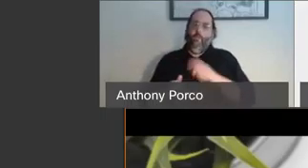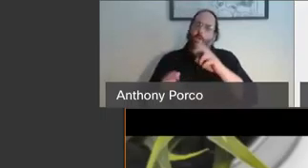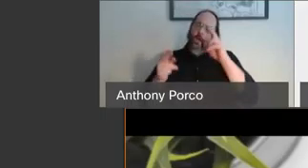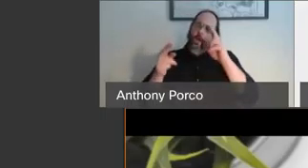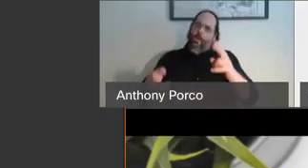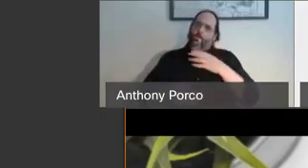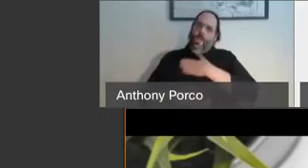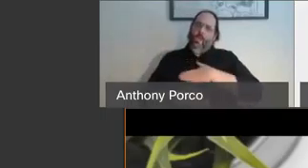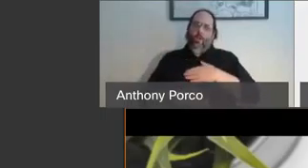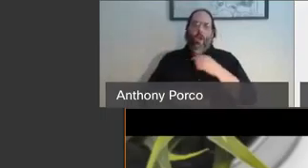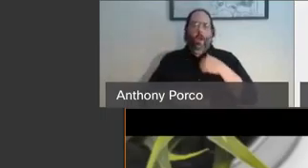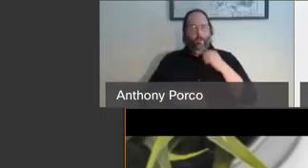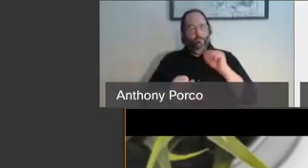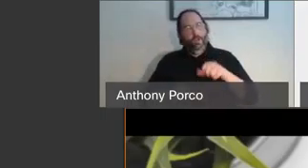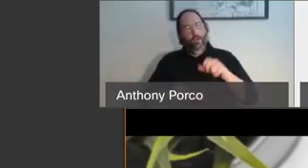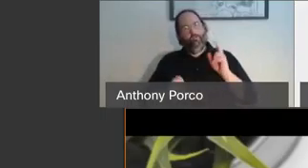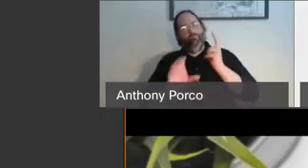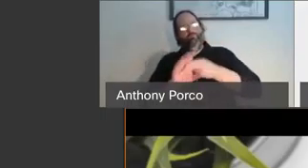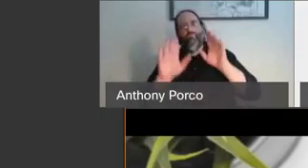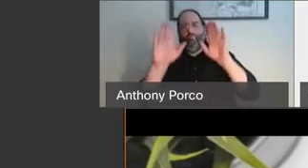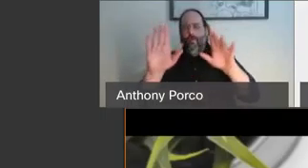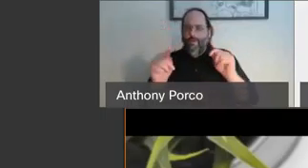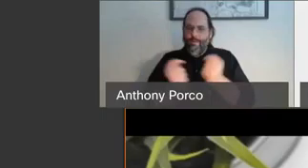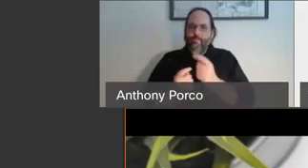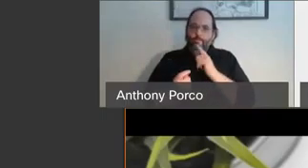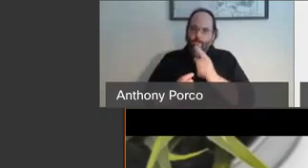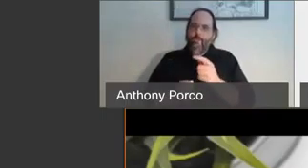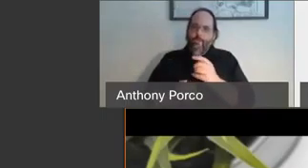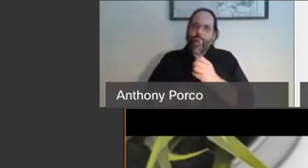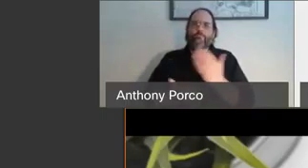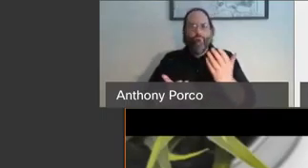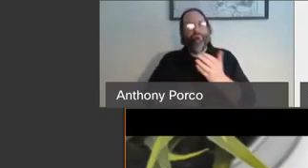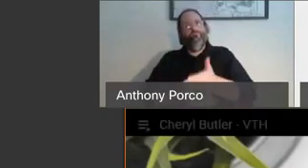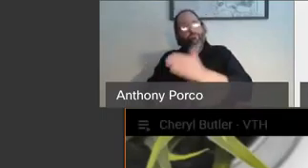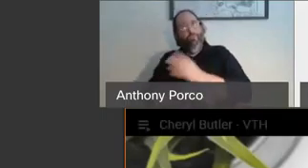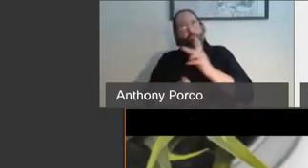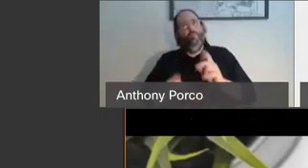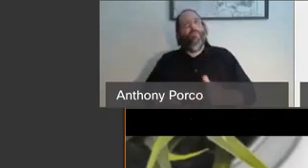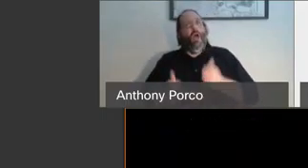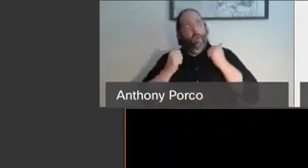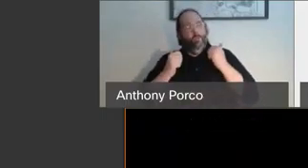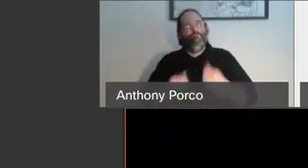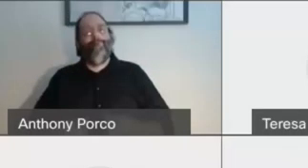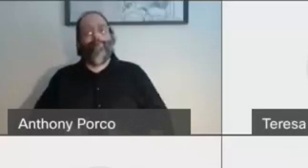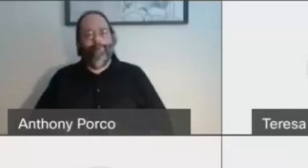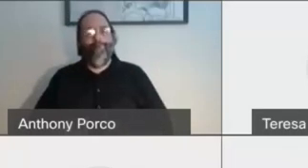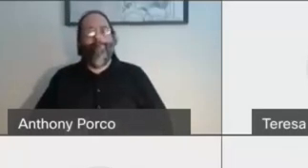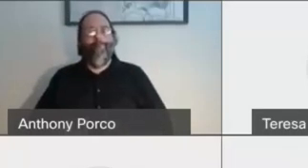pleasure to be a part of such a great team that's making a difference in our participants' lives.